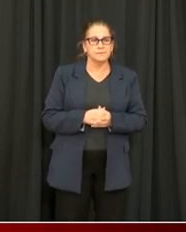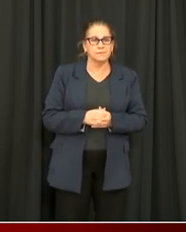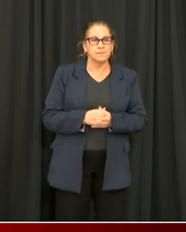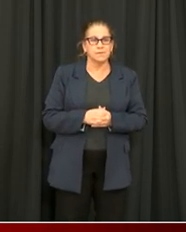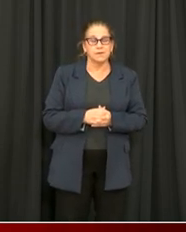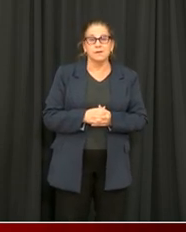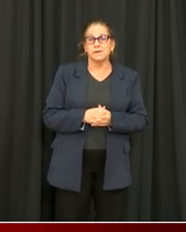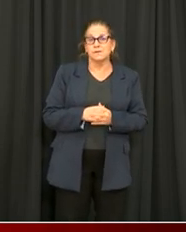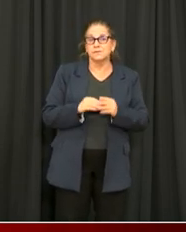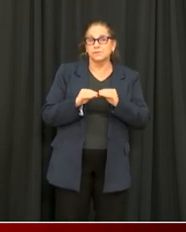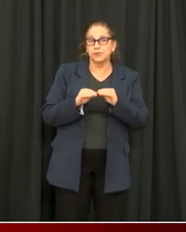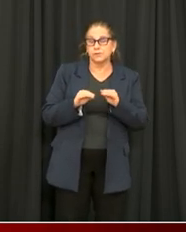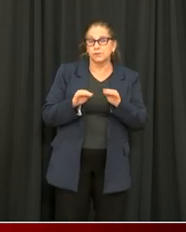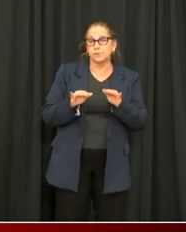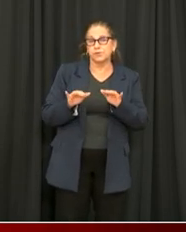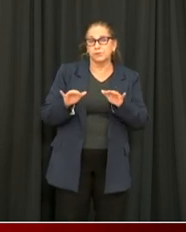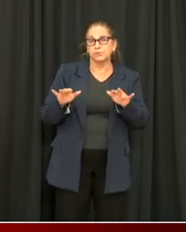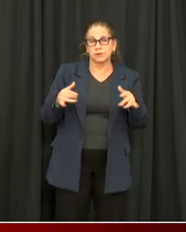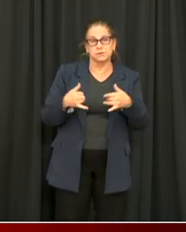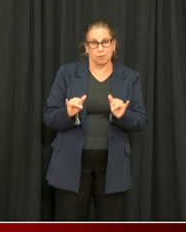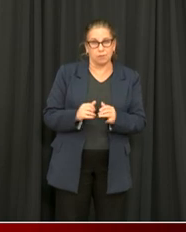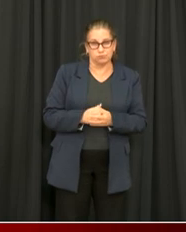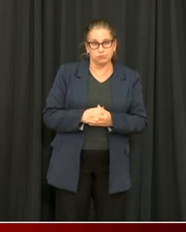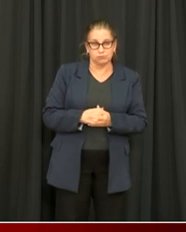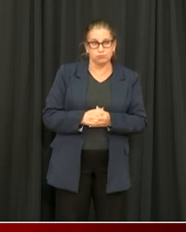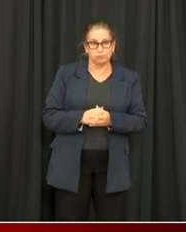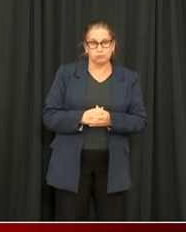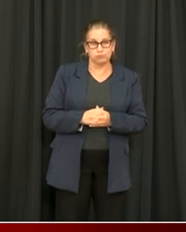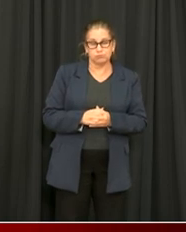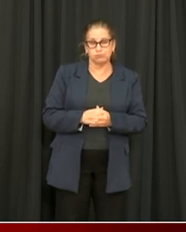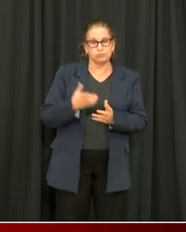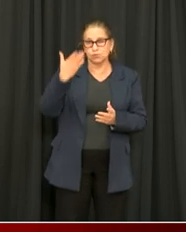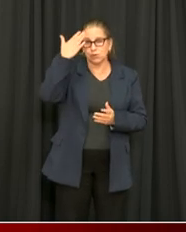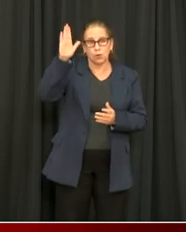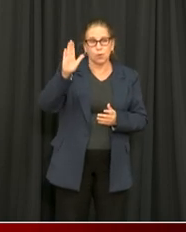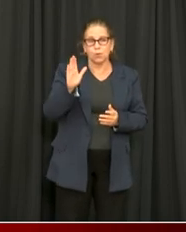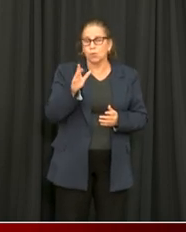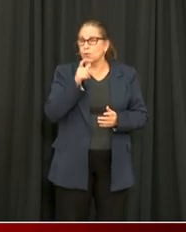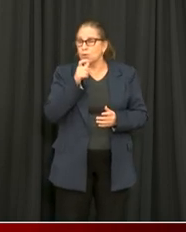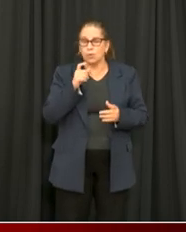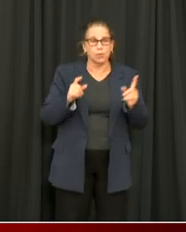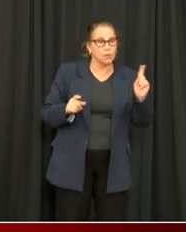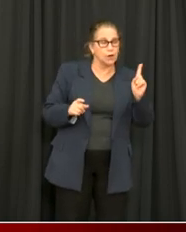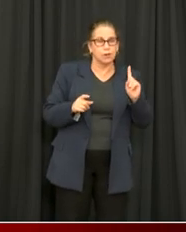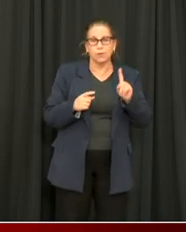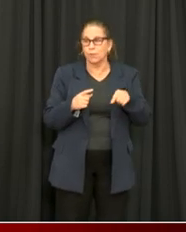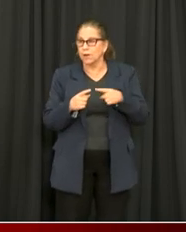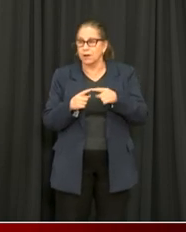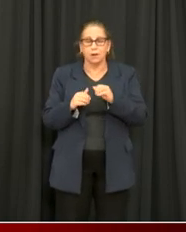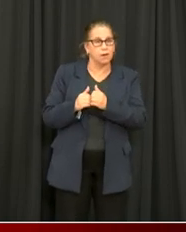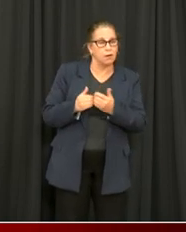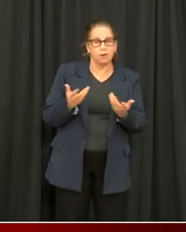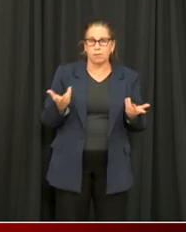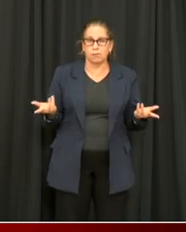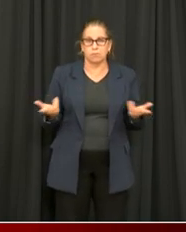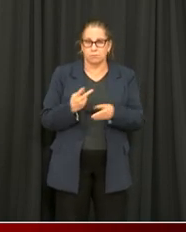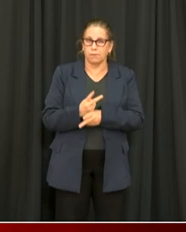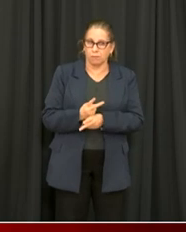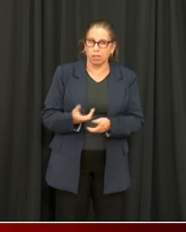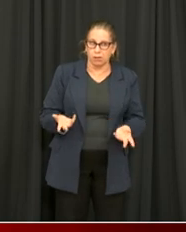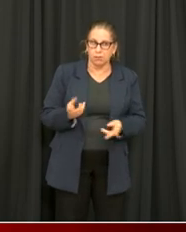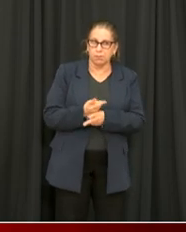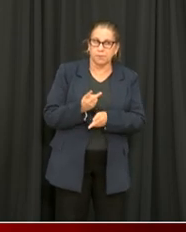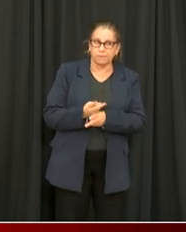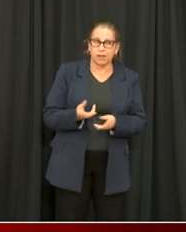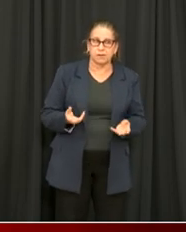in the community. So you don't know who or where or how you can interact with it, so you should act like